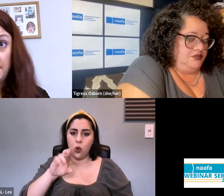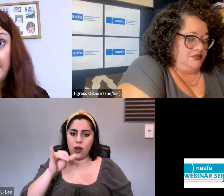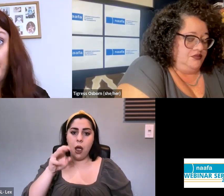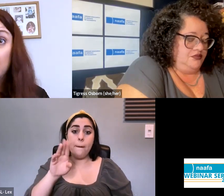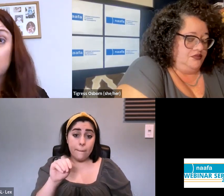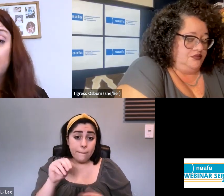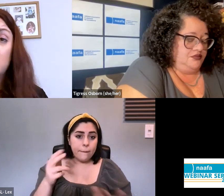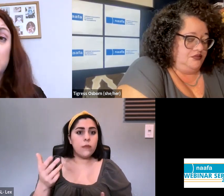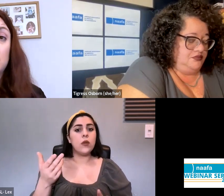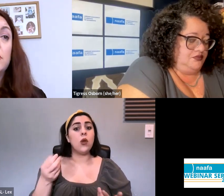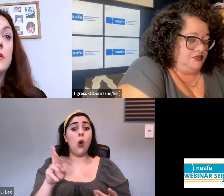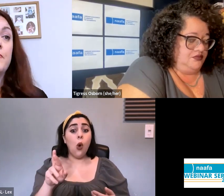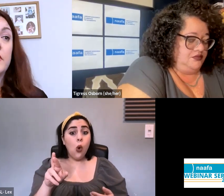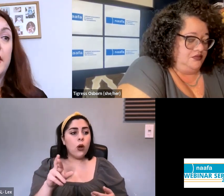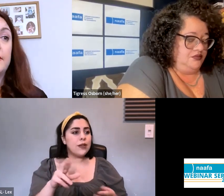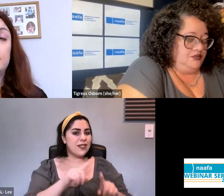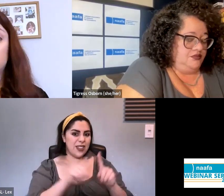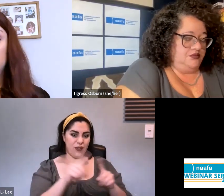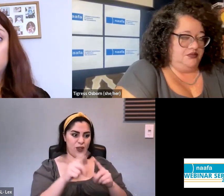burying in the middle of the two.